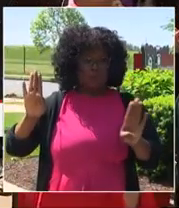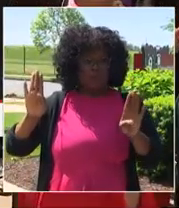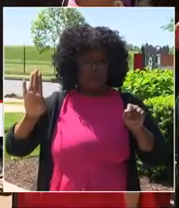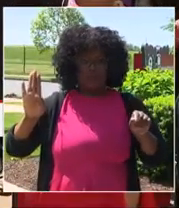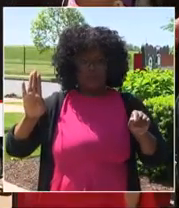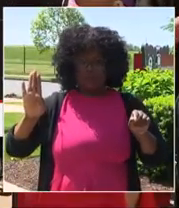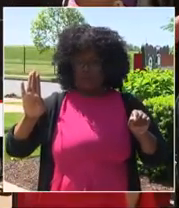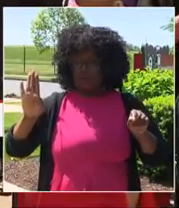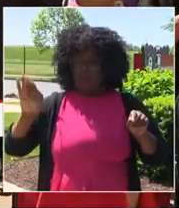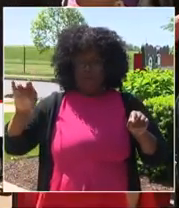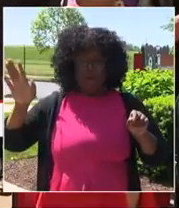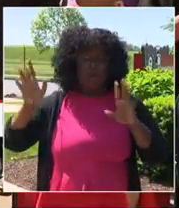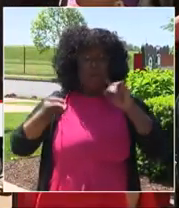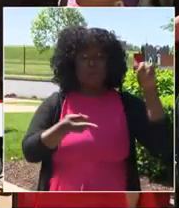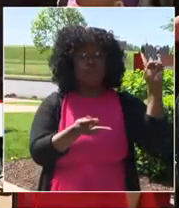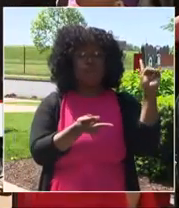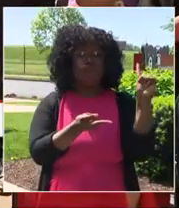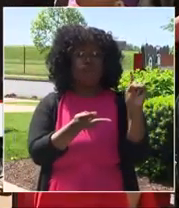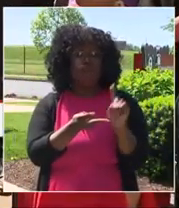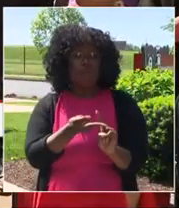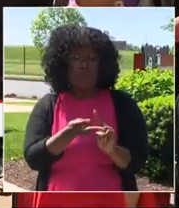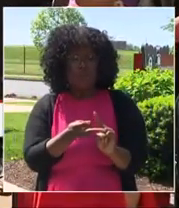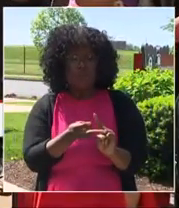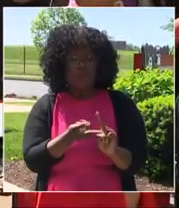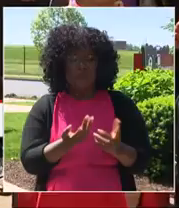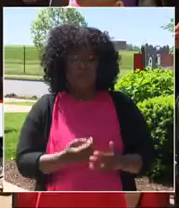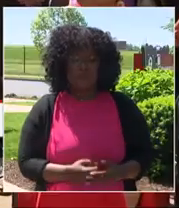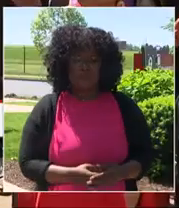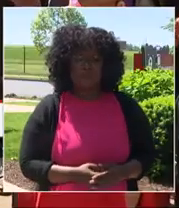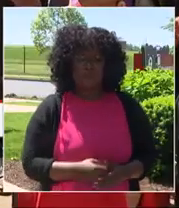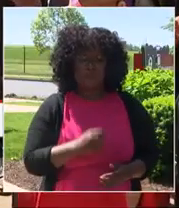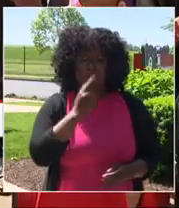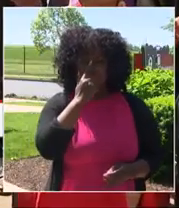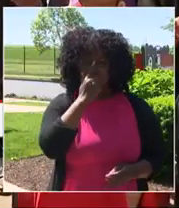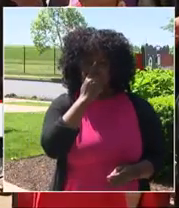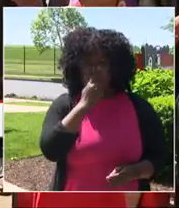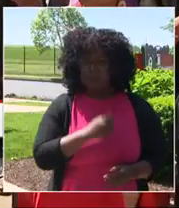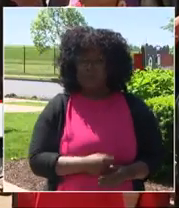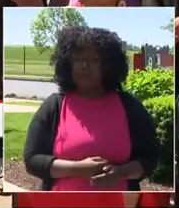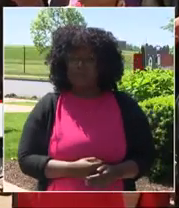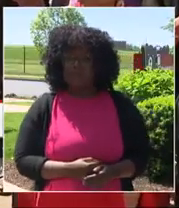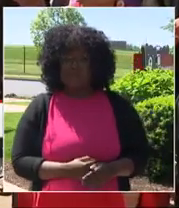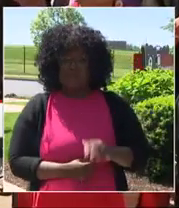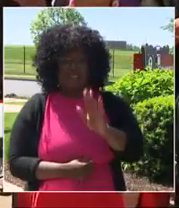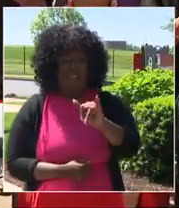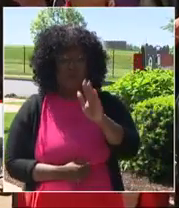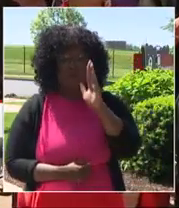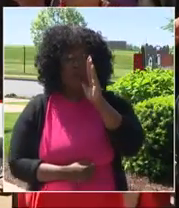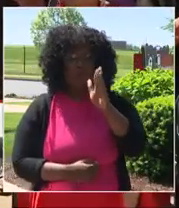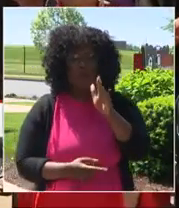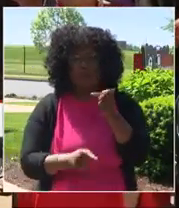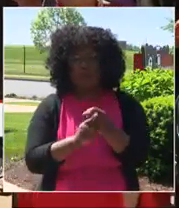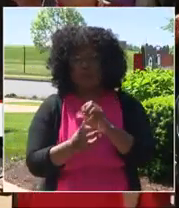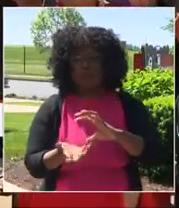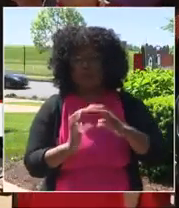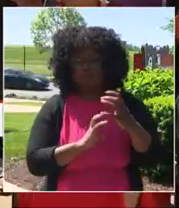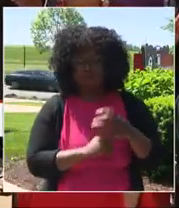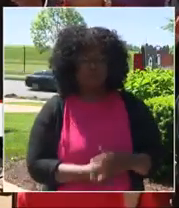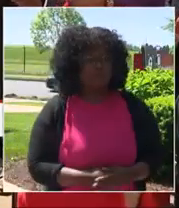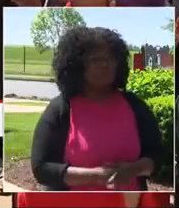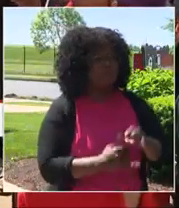think it was 2017. So that gives you some indication of how devastating the cuts would be. Thank you. Okay, last question here in the